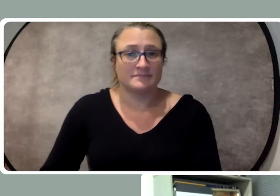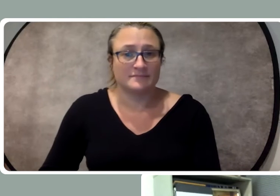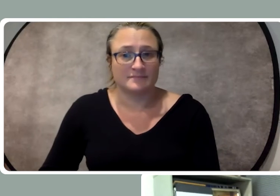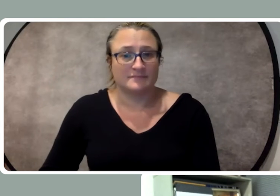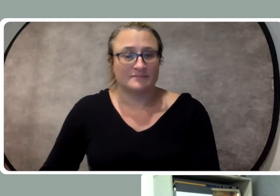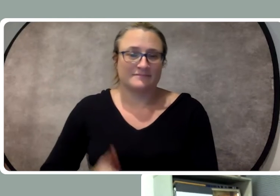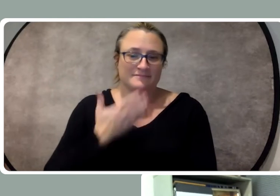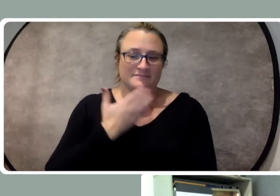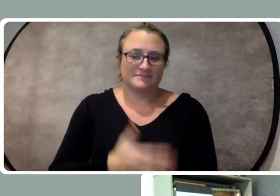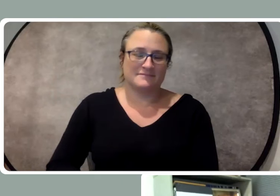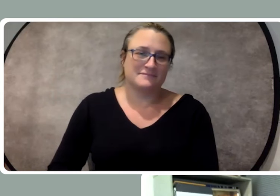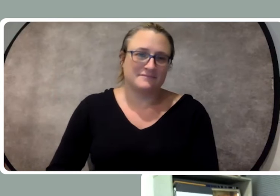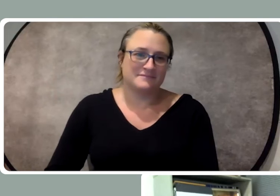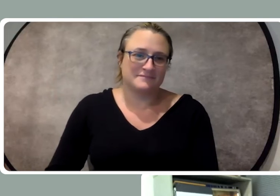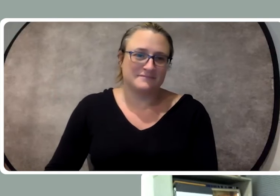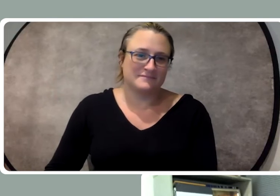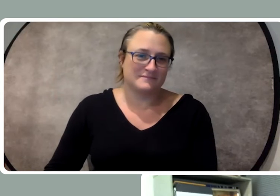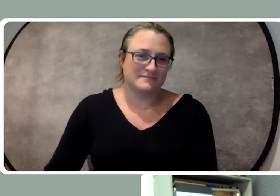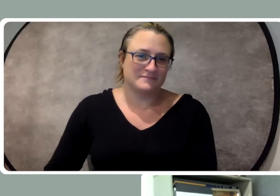Thank you for explaining that.